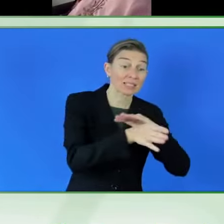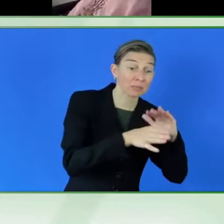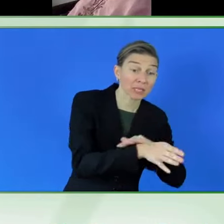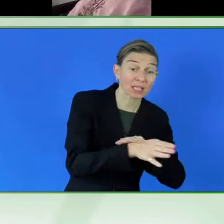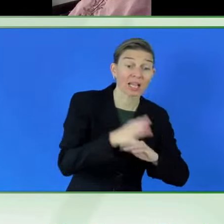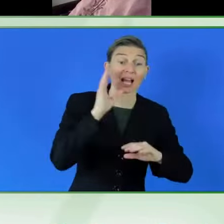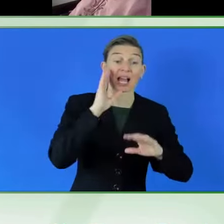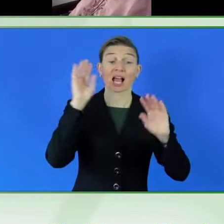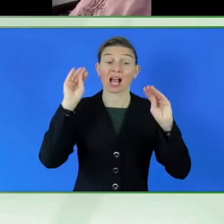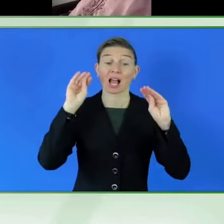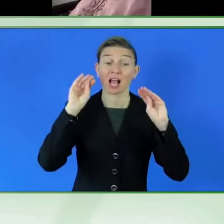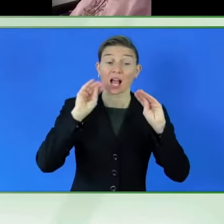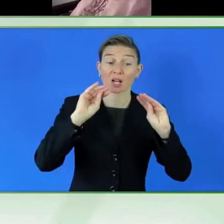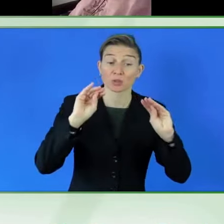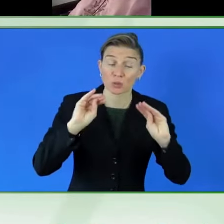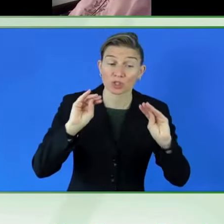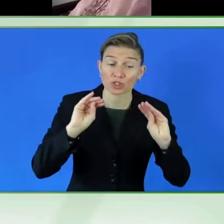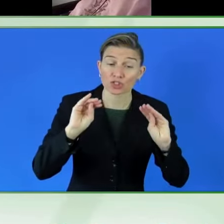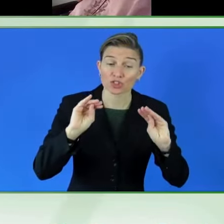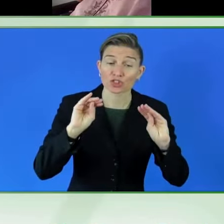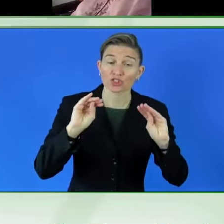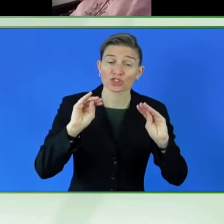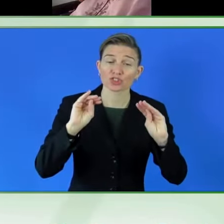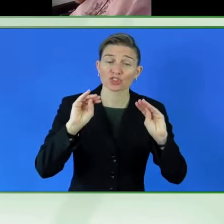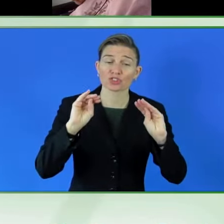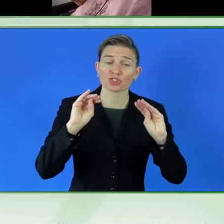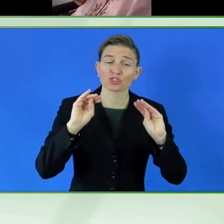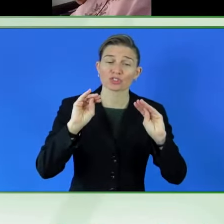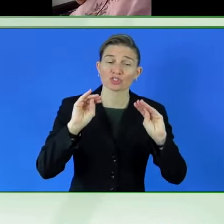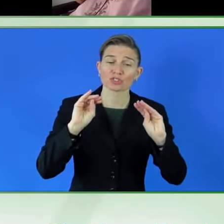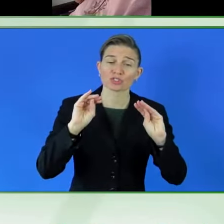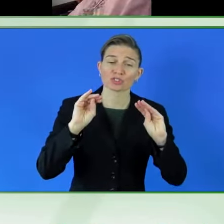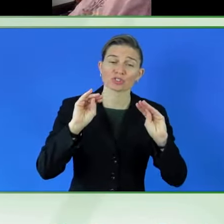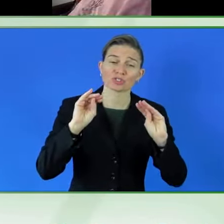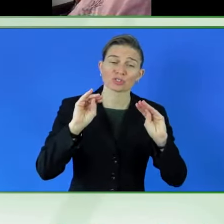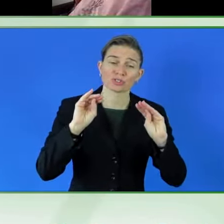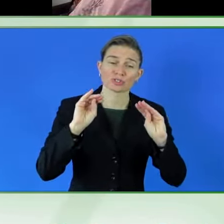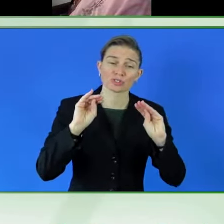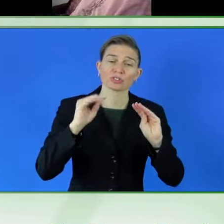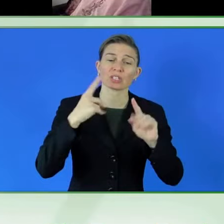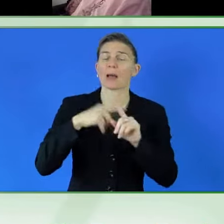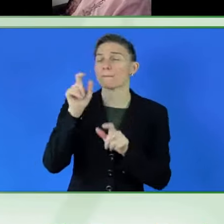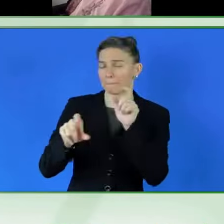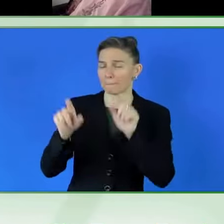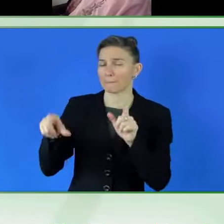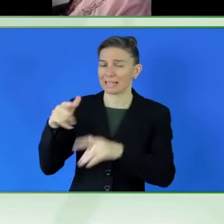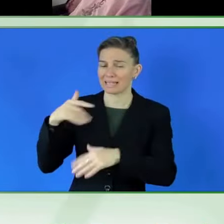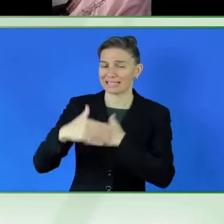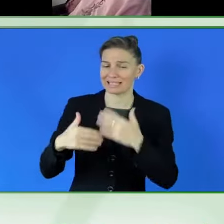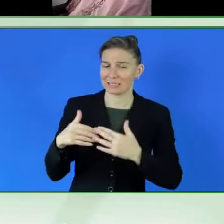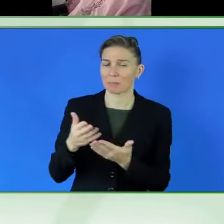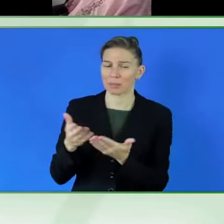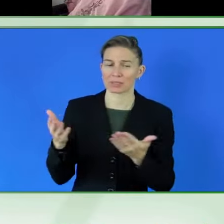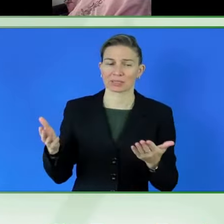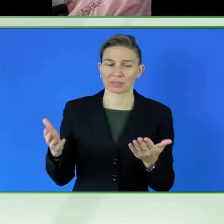rehabilitation and empowerment for people with disability. Our efforts